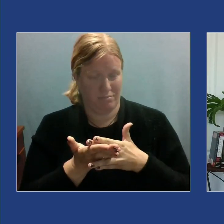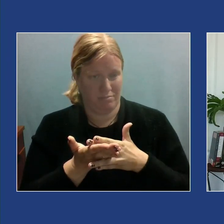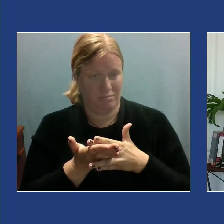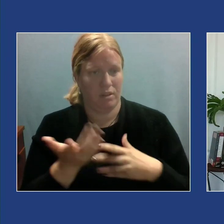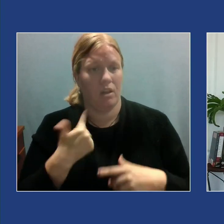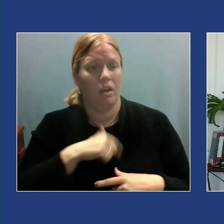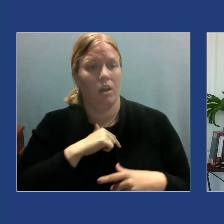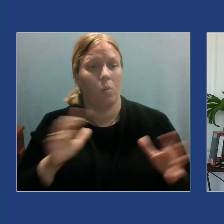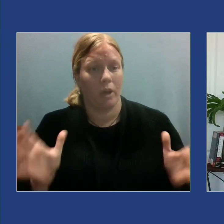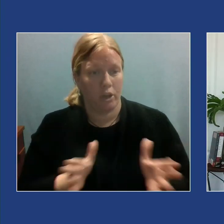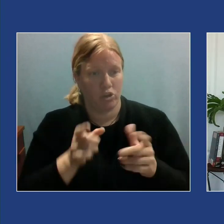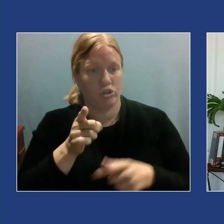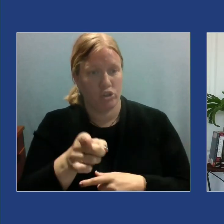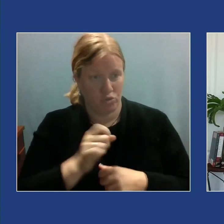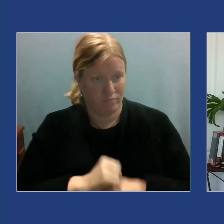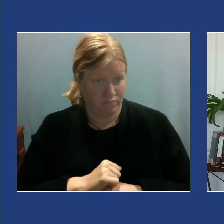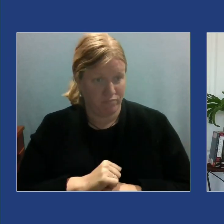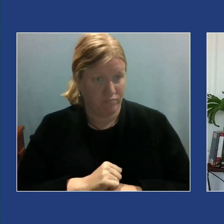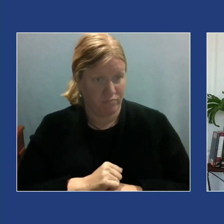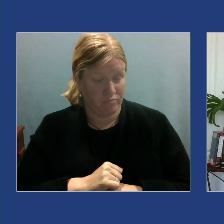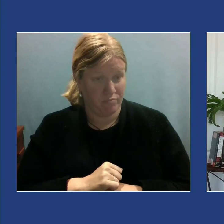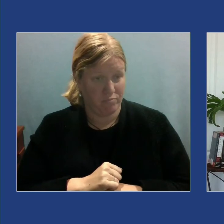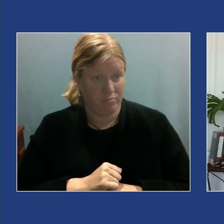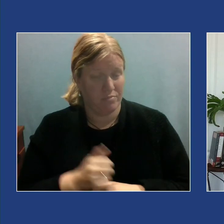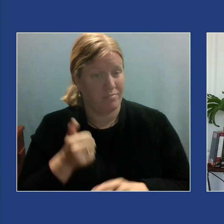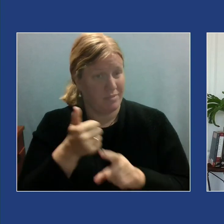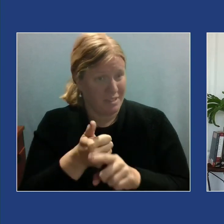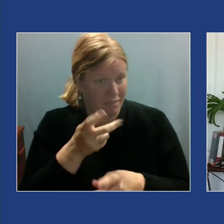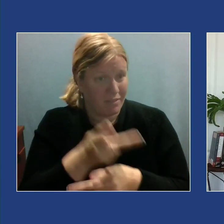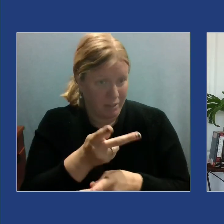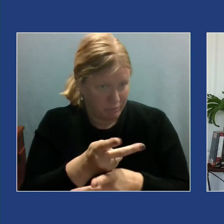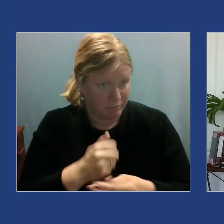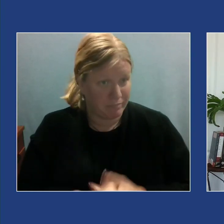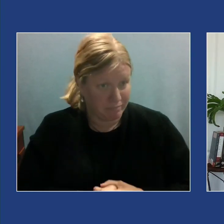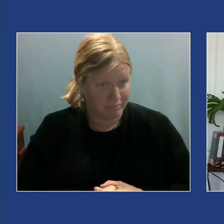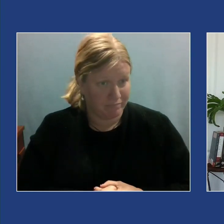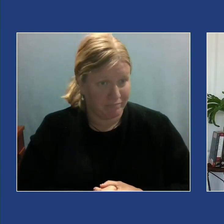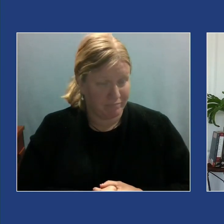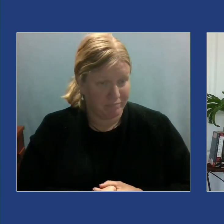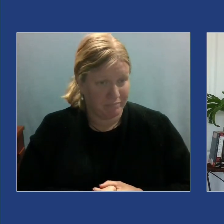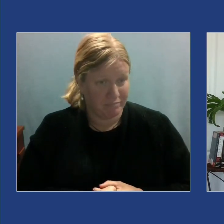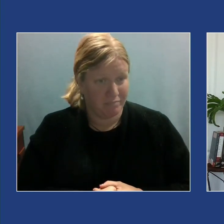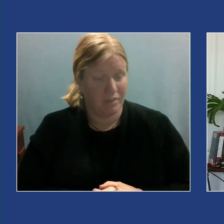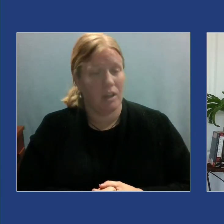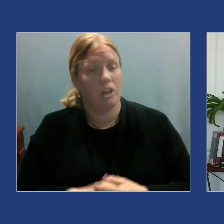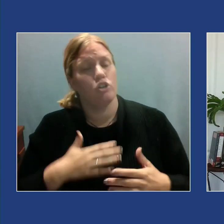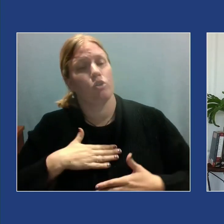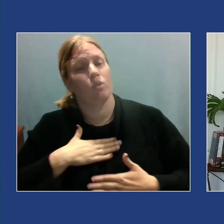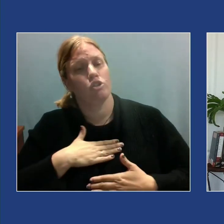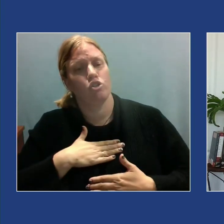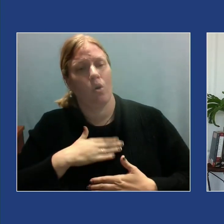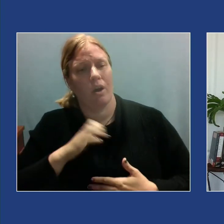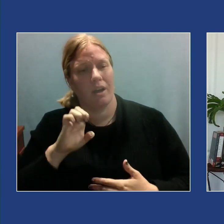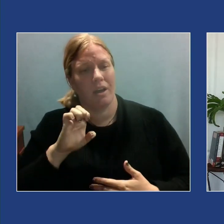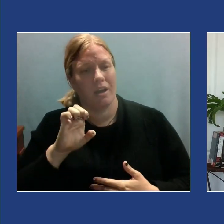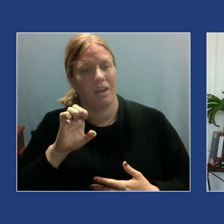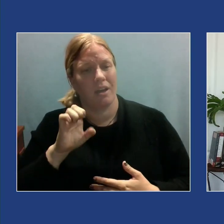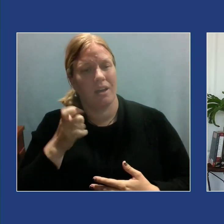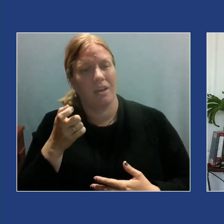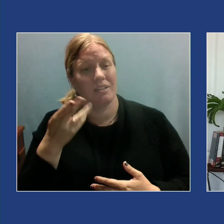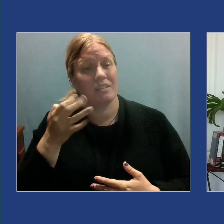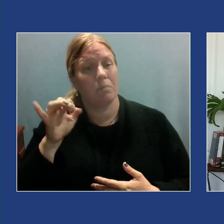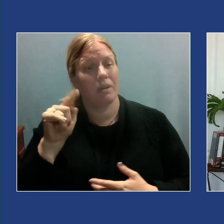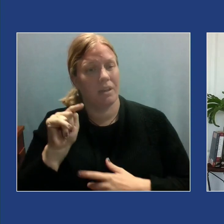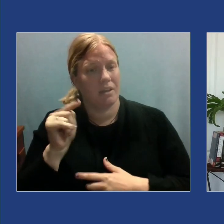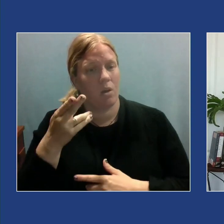encourage you during this time to engage in self-care and to enjoy our exhibition hall, where you are going to learn about